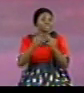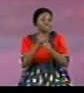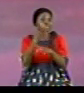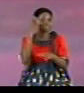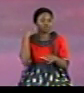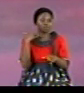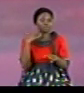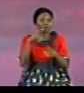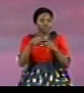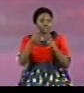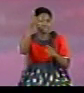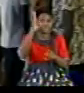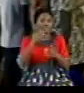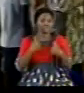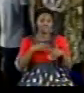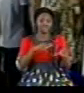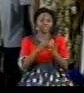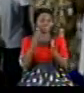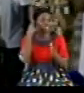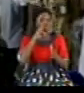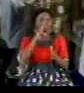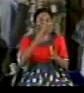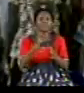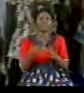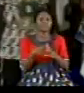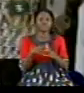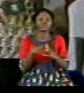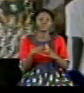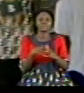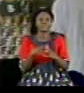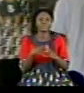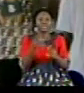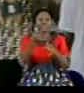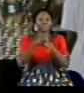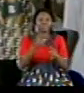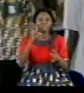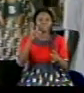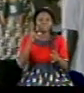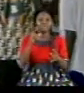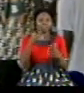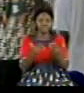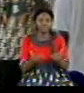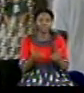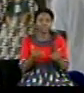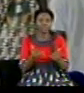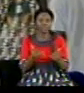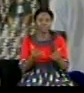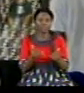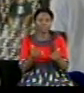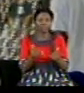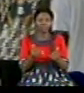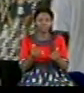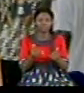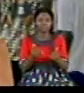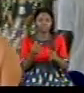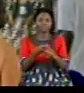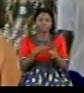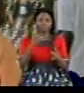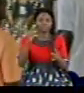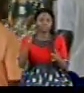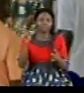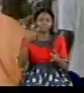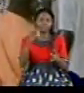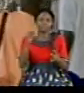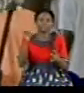her. And from Lagos, we'll take you to a testimony that we have from the GS